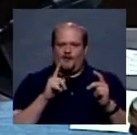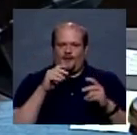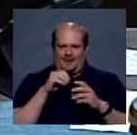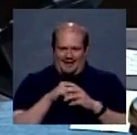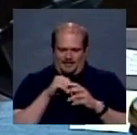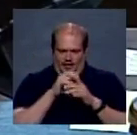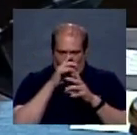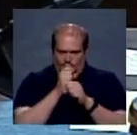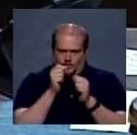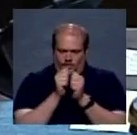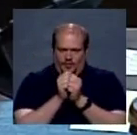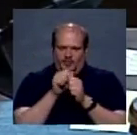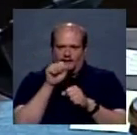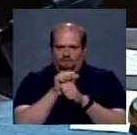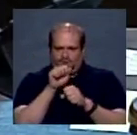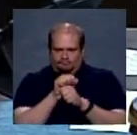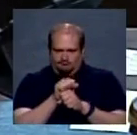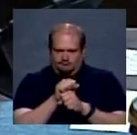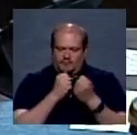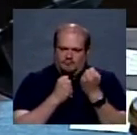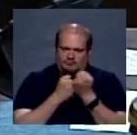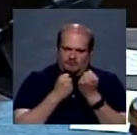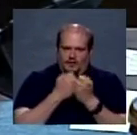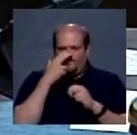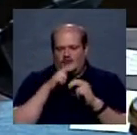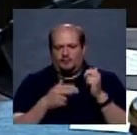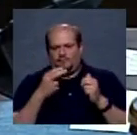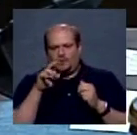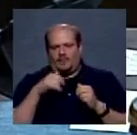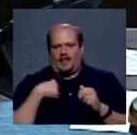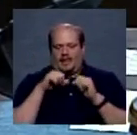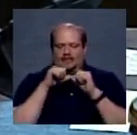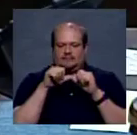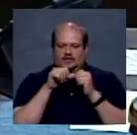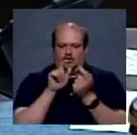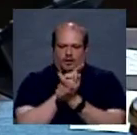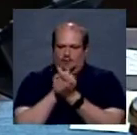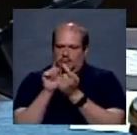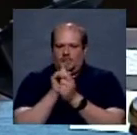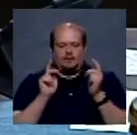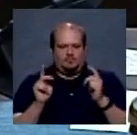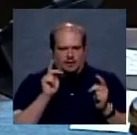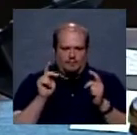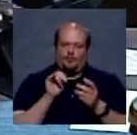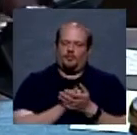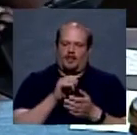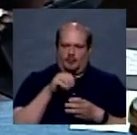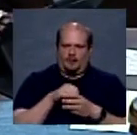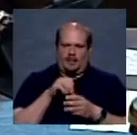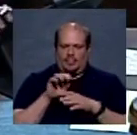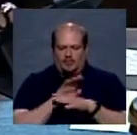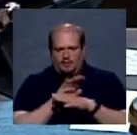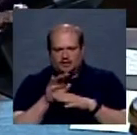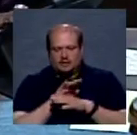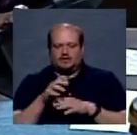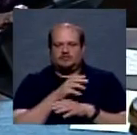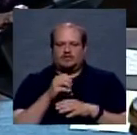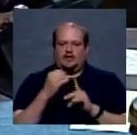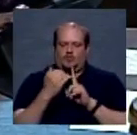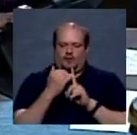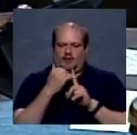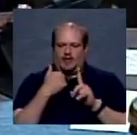into this as an avocation. I continually run into people who are in the business, and it